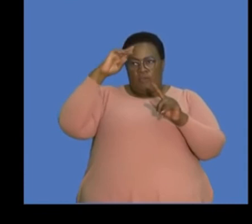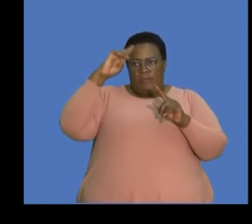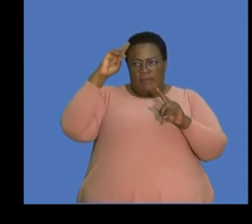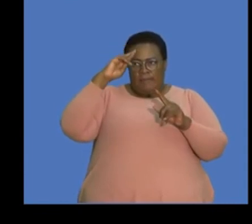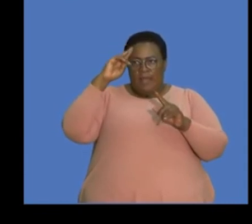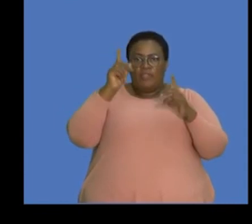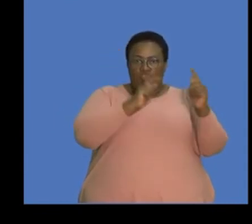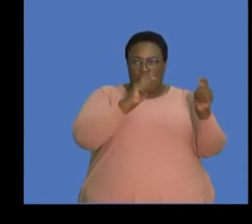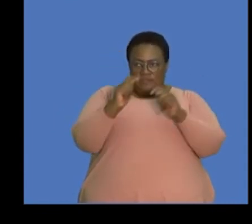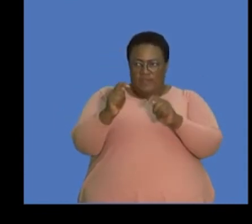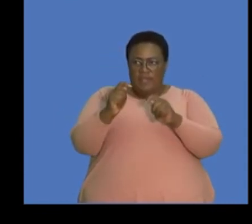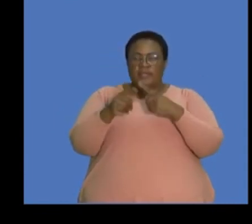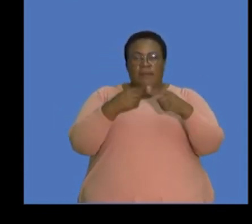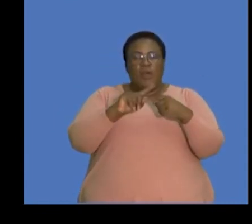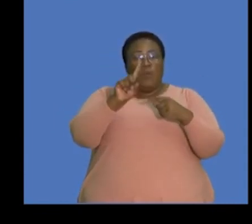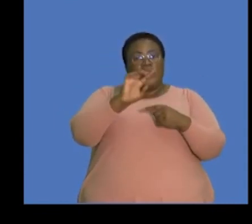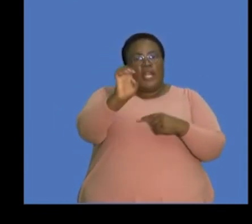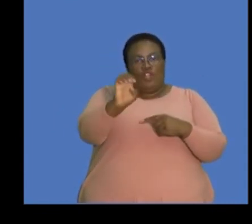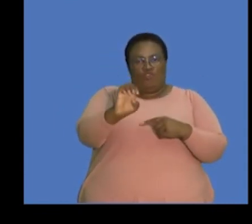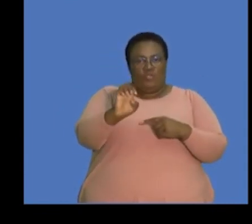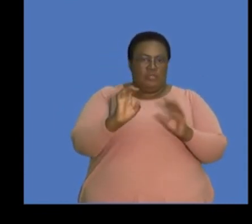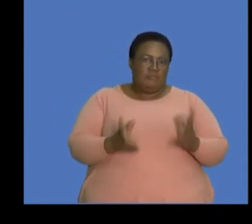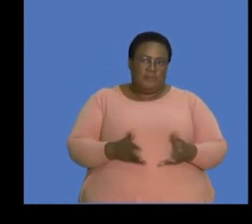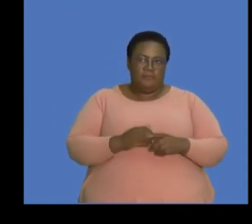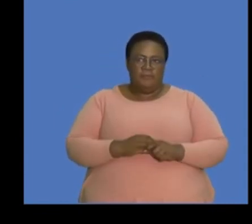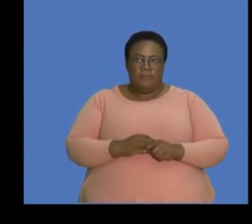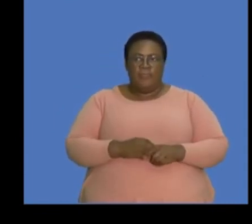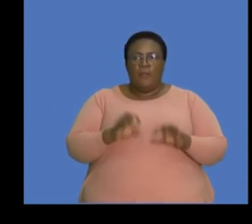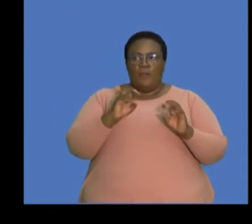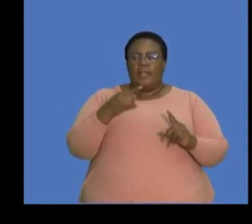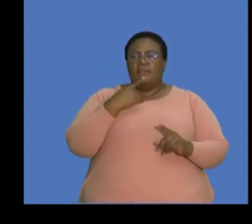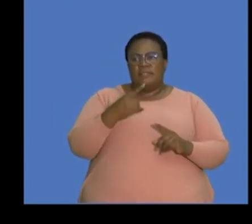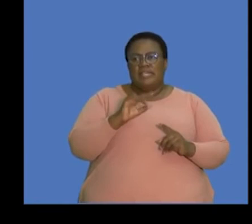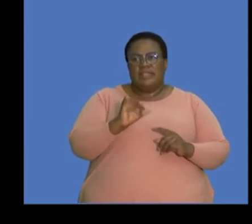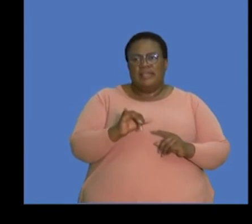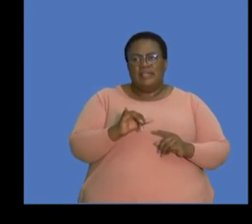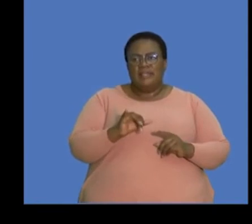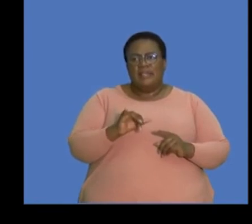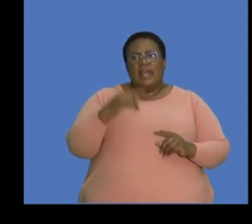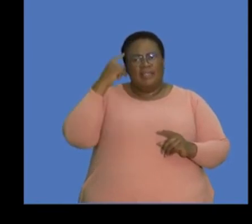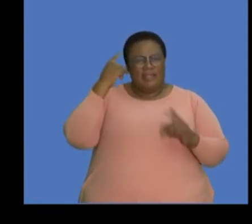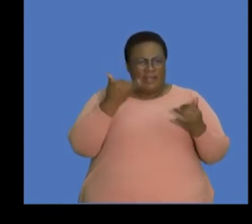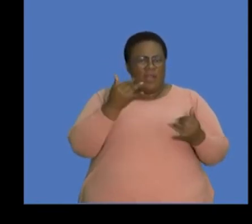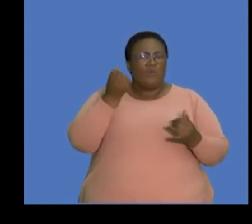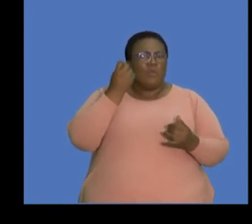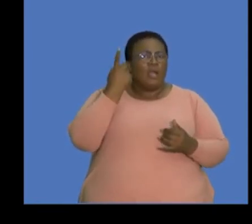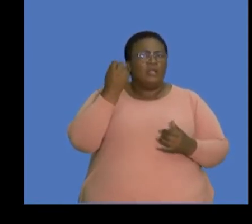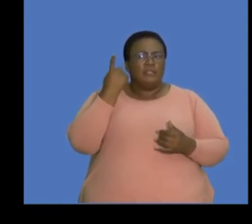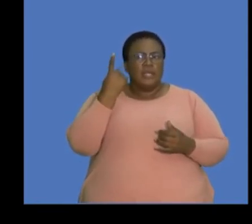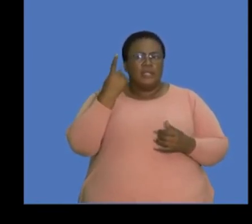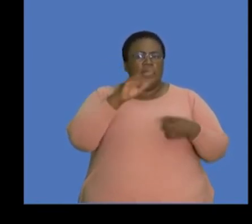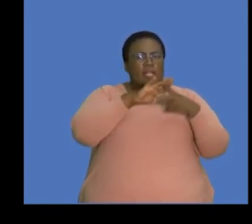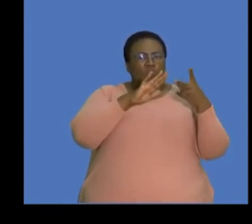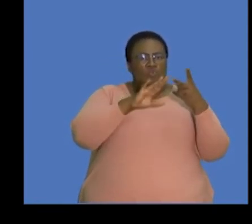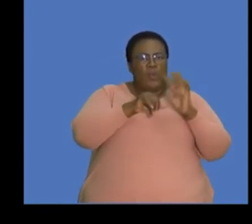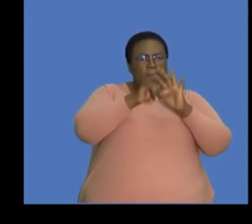but remember, the transfer is actually about the electrons, Right. Having said that, I think we getting the